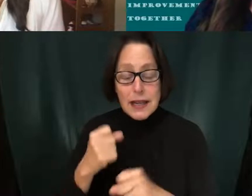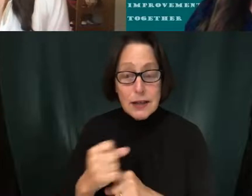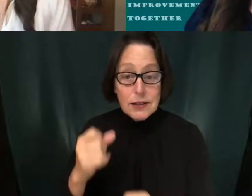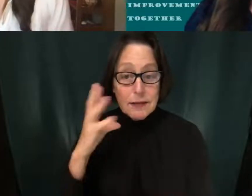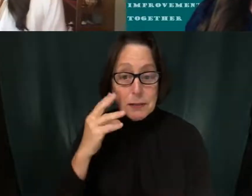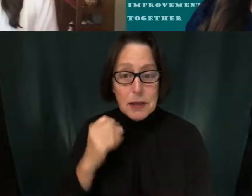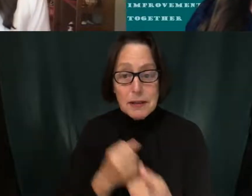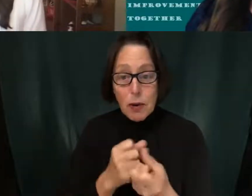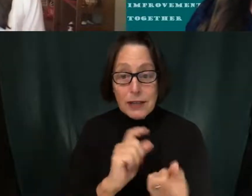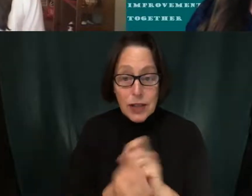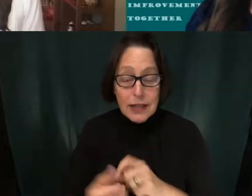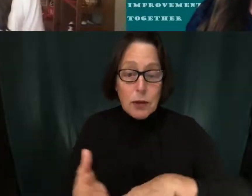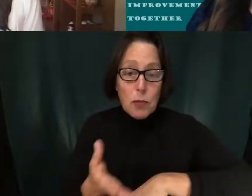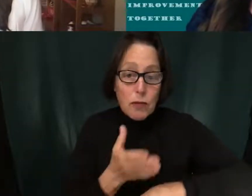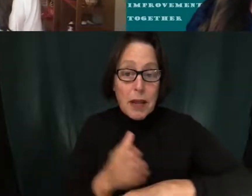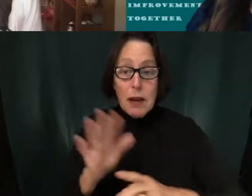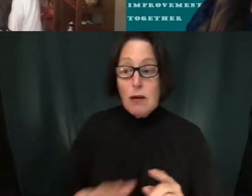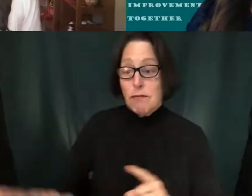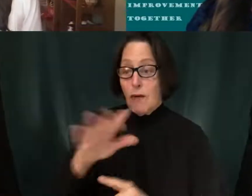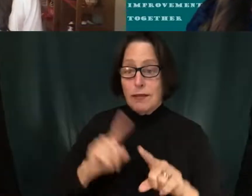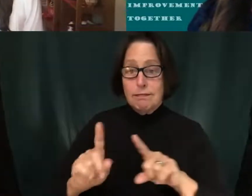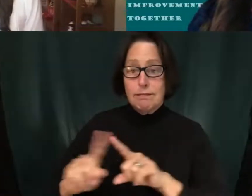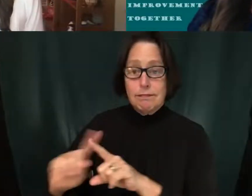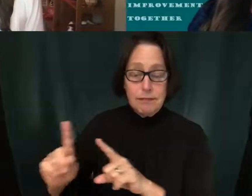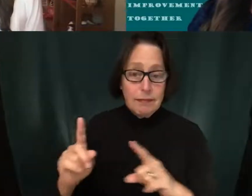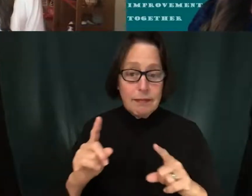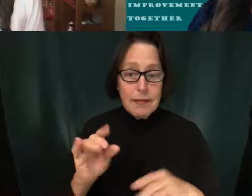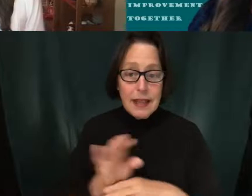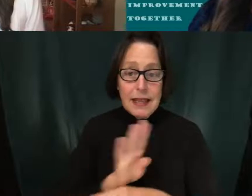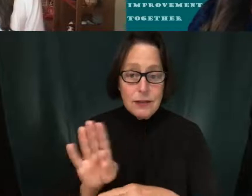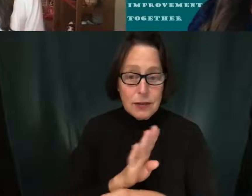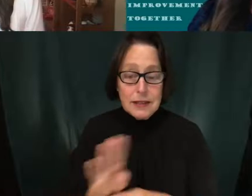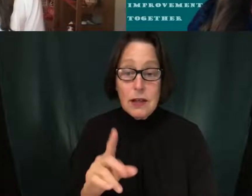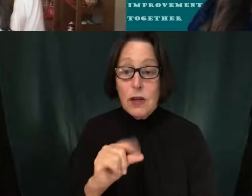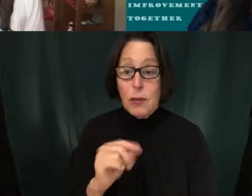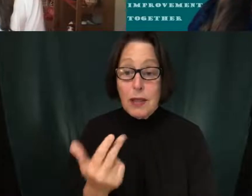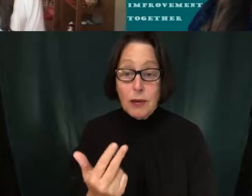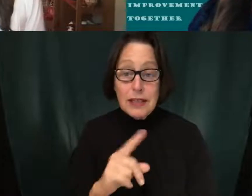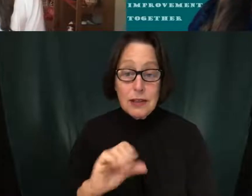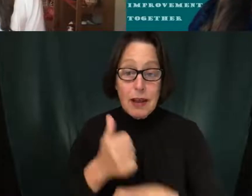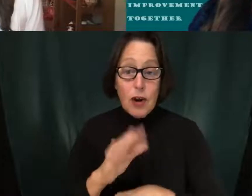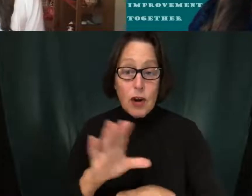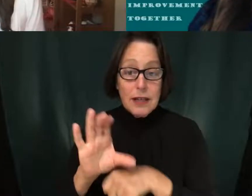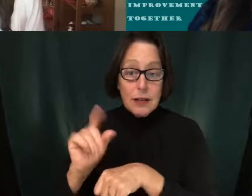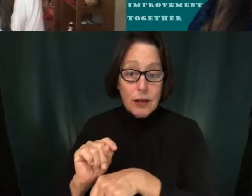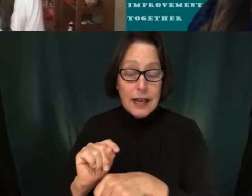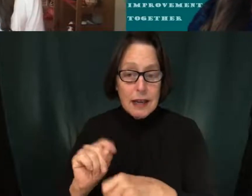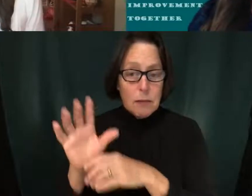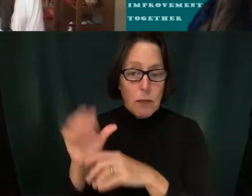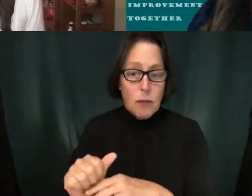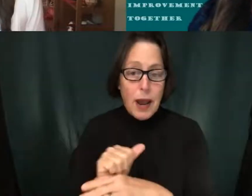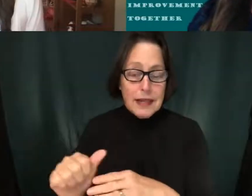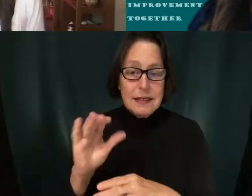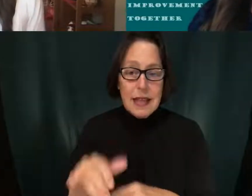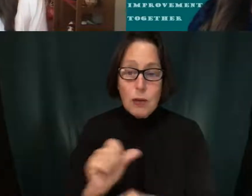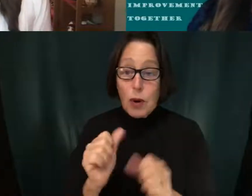supporting change and improvement across diverse industries. In 2013, Katie founded her consulting practice to work with leaders at